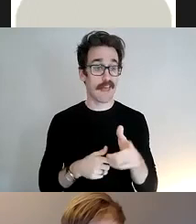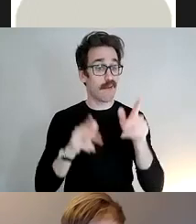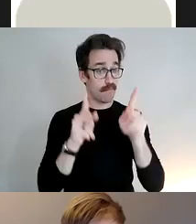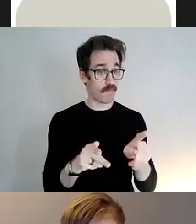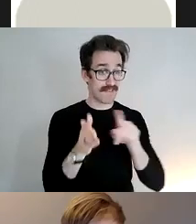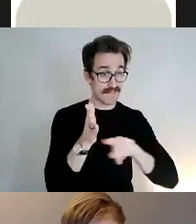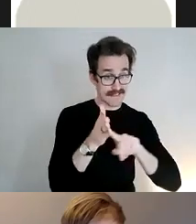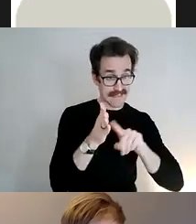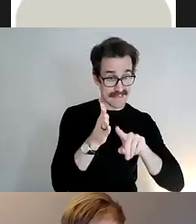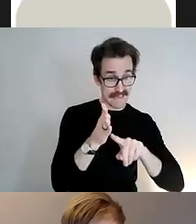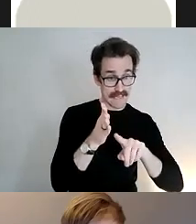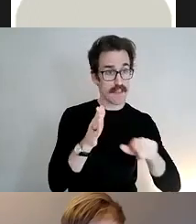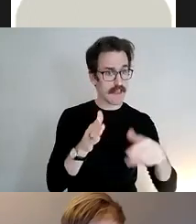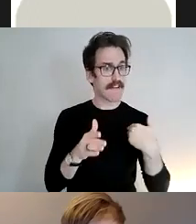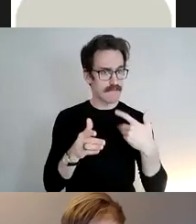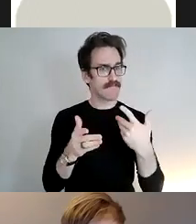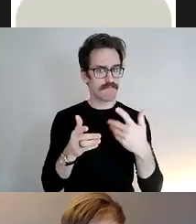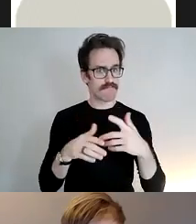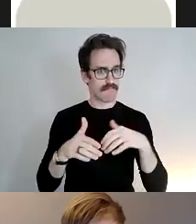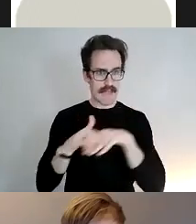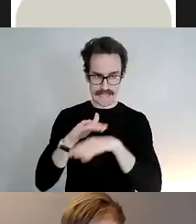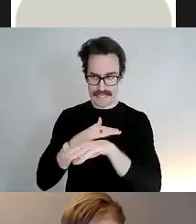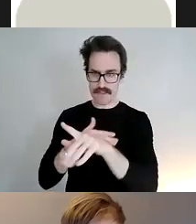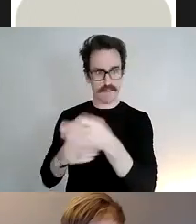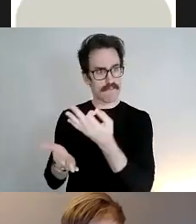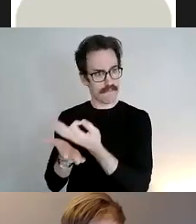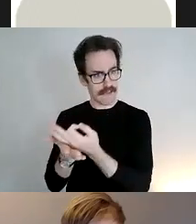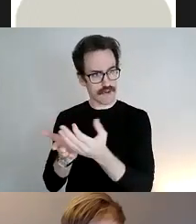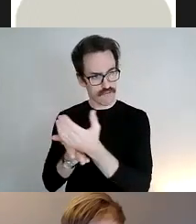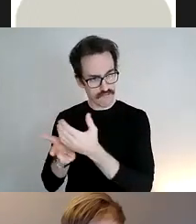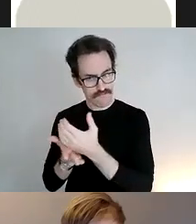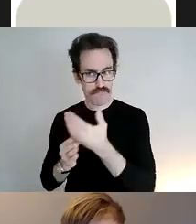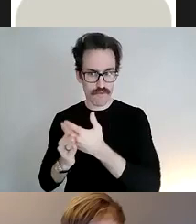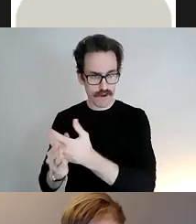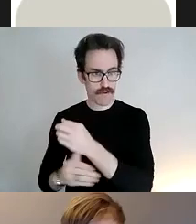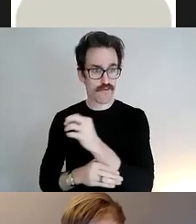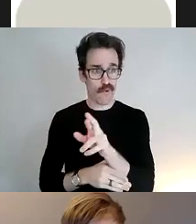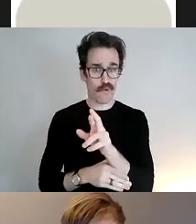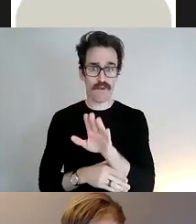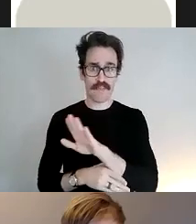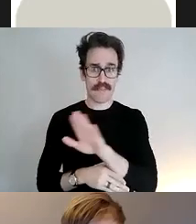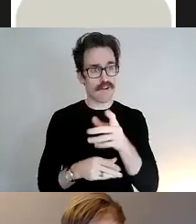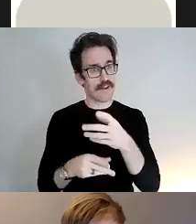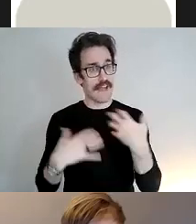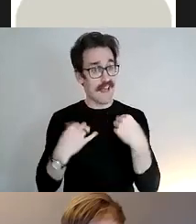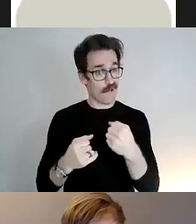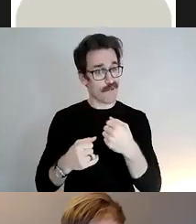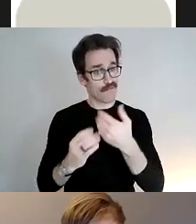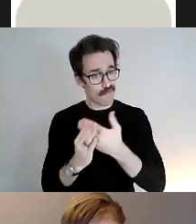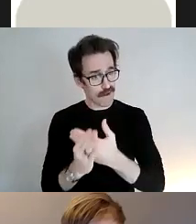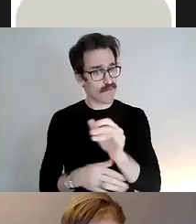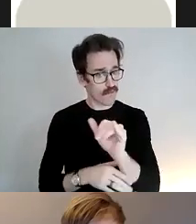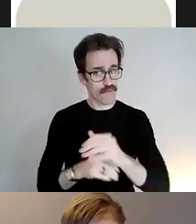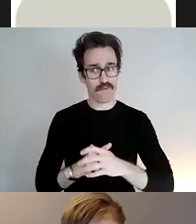access financial and medical records, and access to information from health information custodians. We may also be able to access information